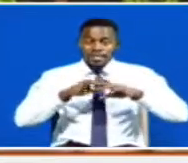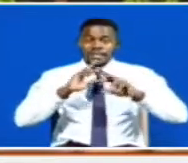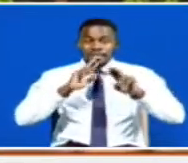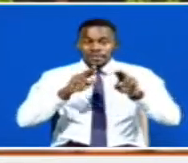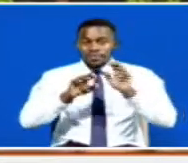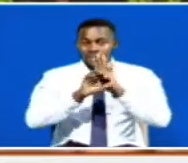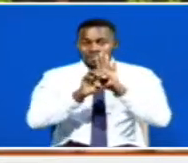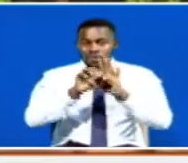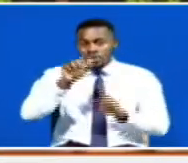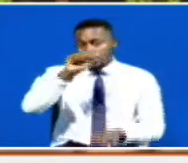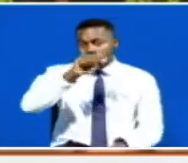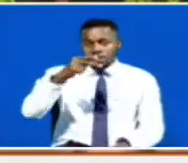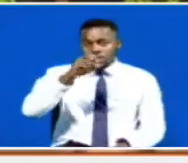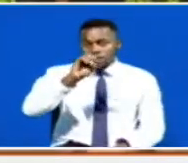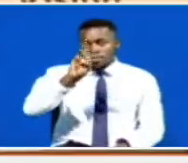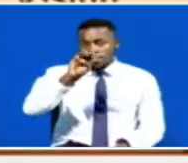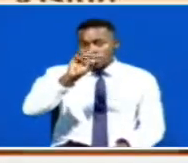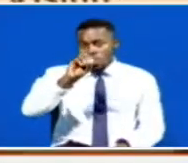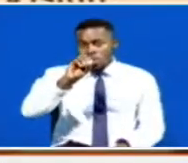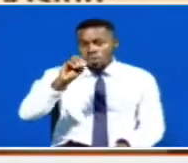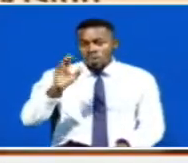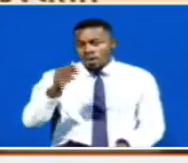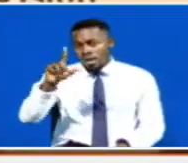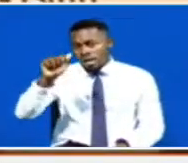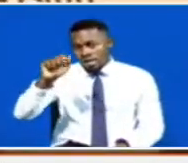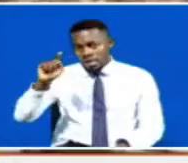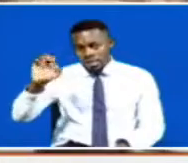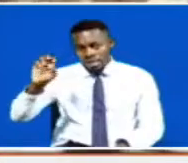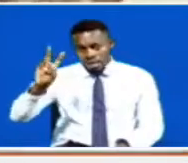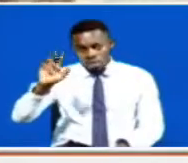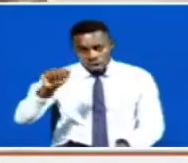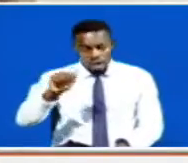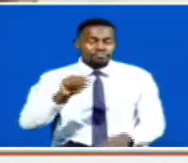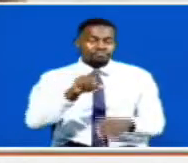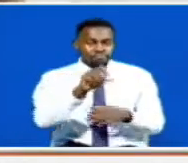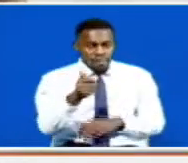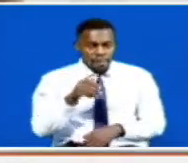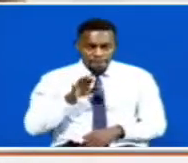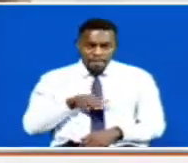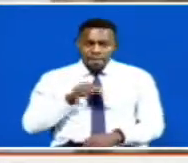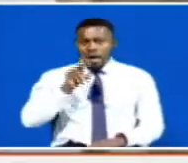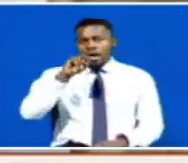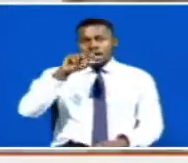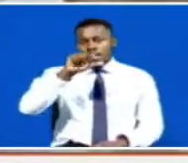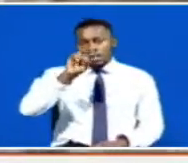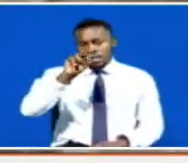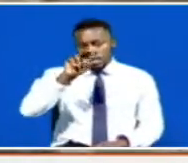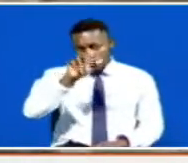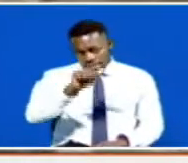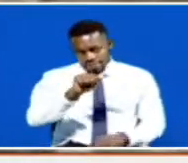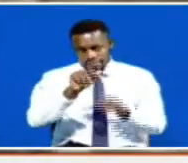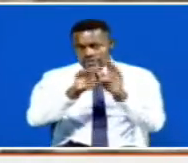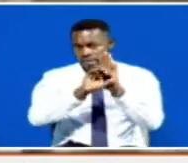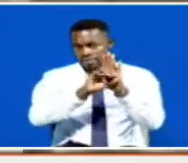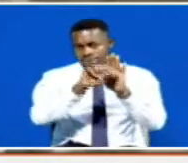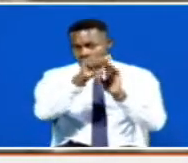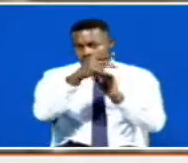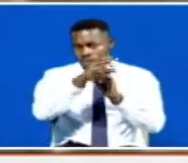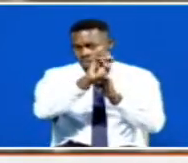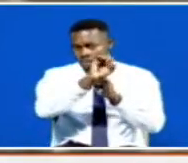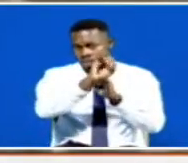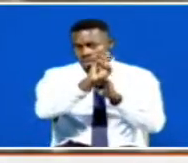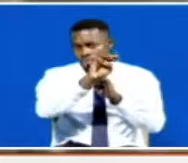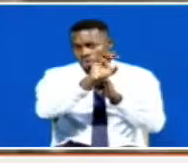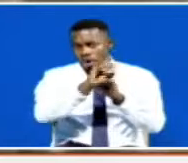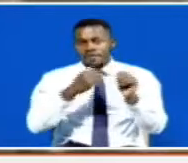Tewa Boys and Mamangina Girls High Schools. With 392 registered candidates, Shimo La Tewa had four A's,